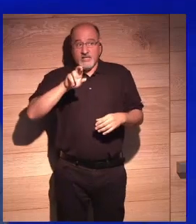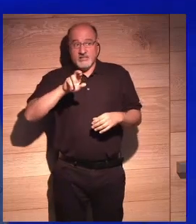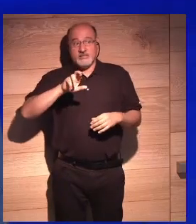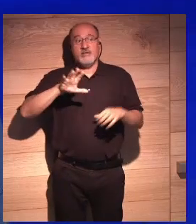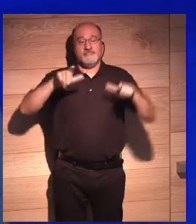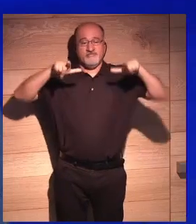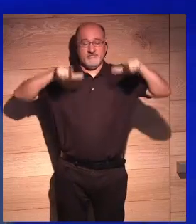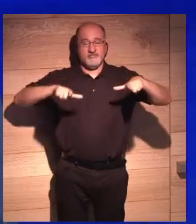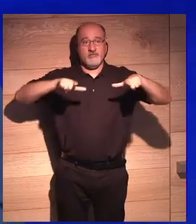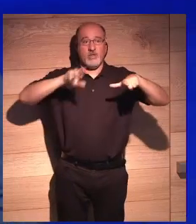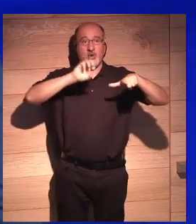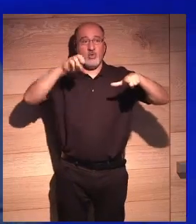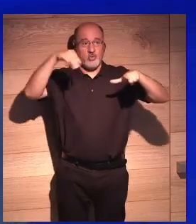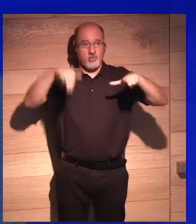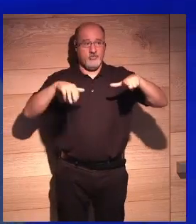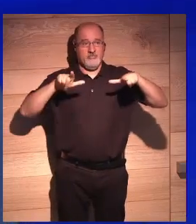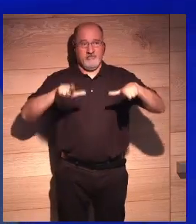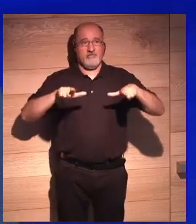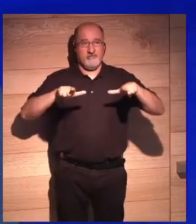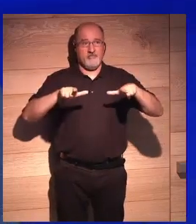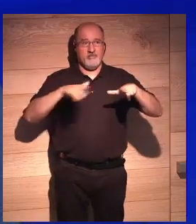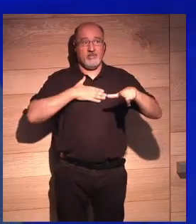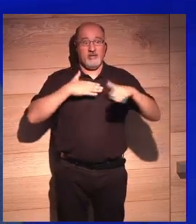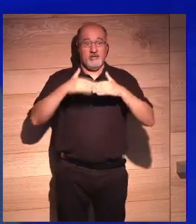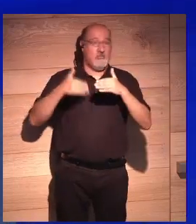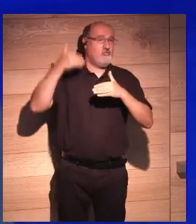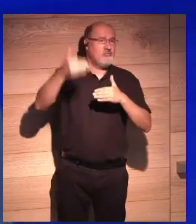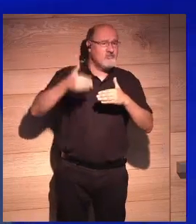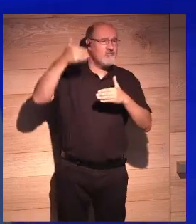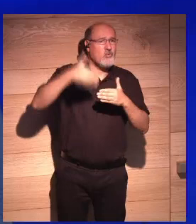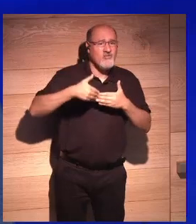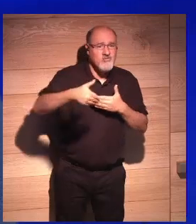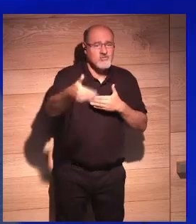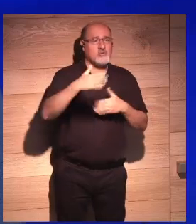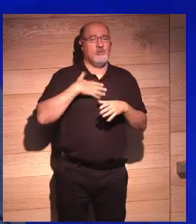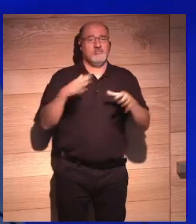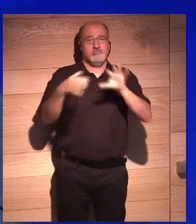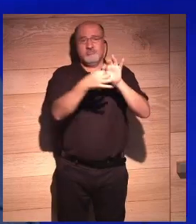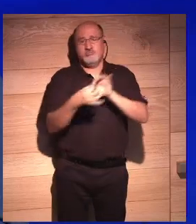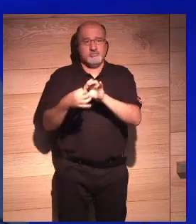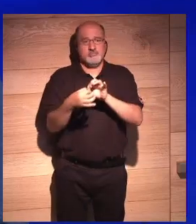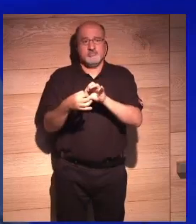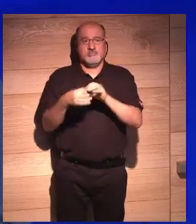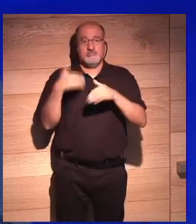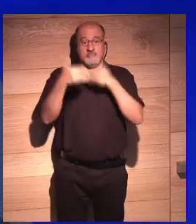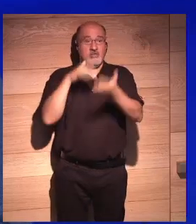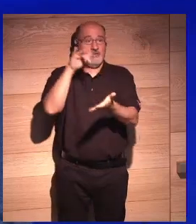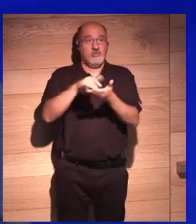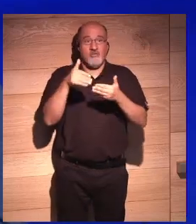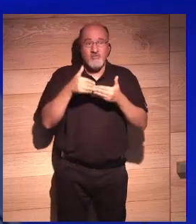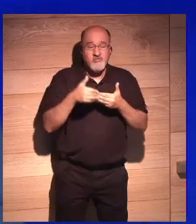with XR zones. This is what we believe that will be the esports in the future, trying to